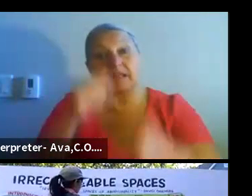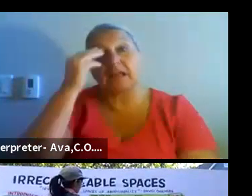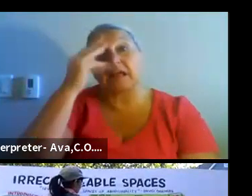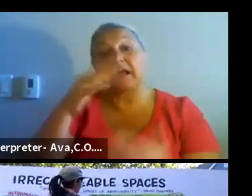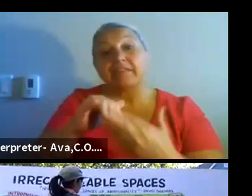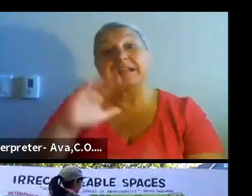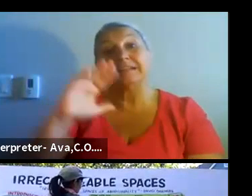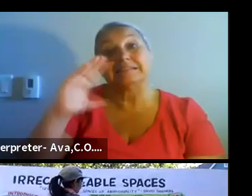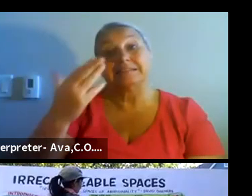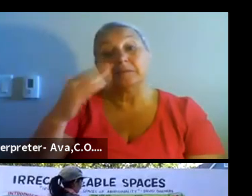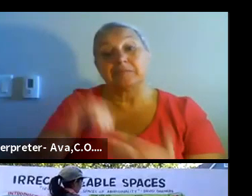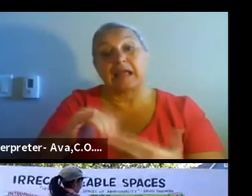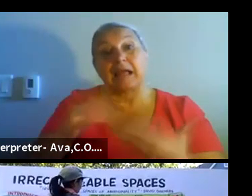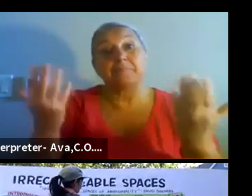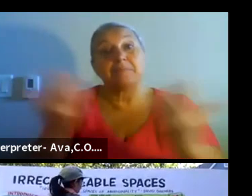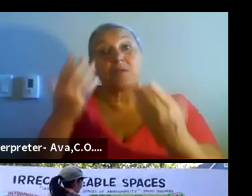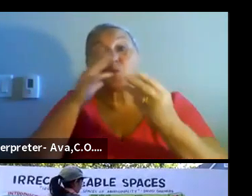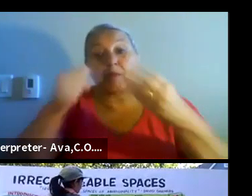not